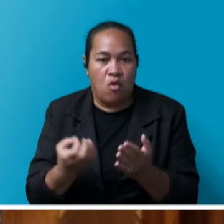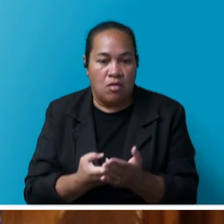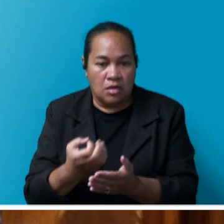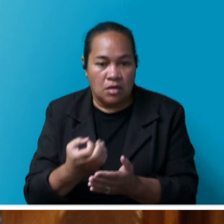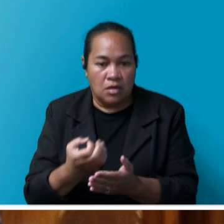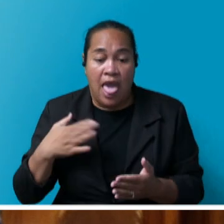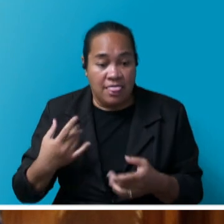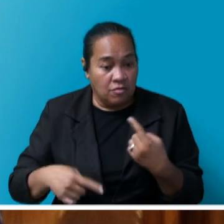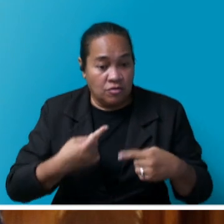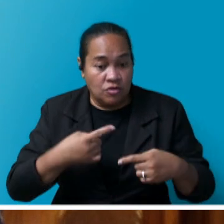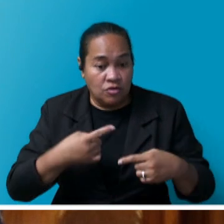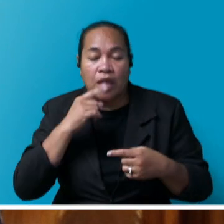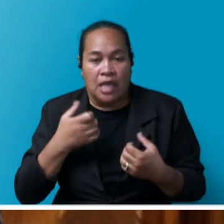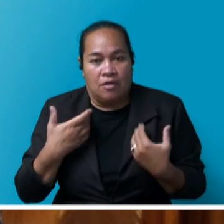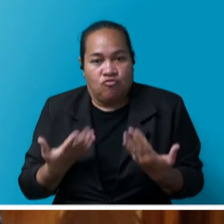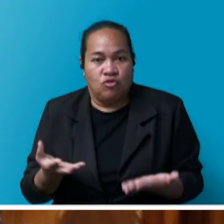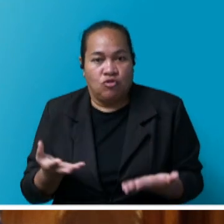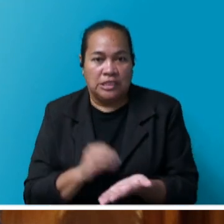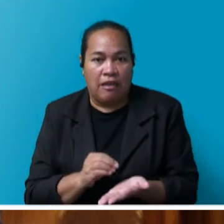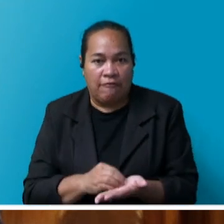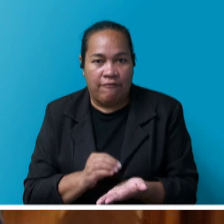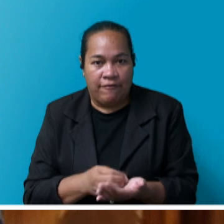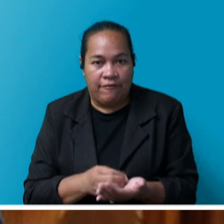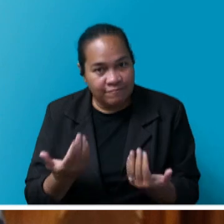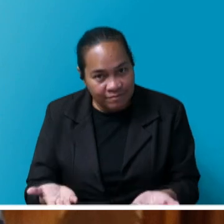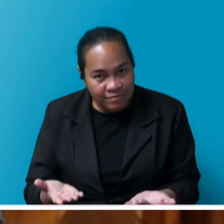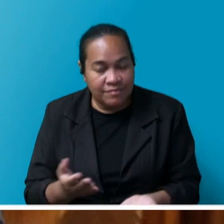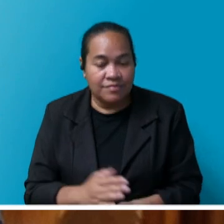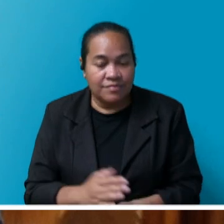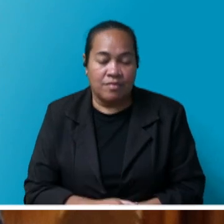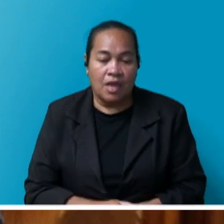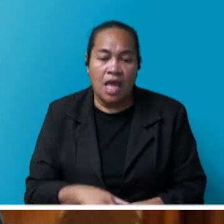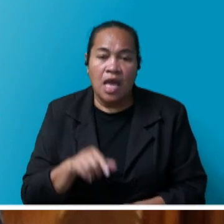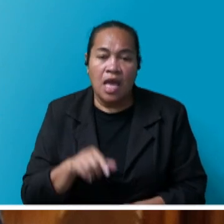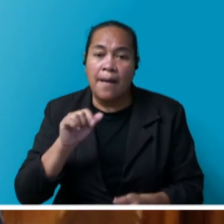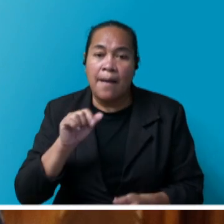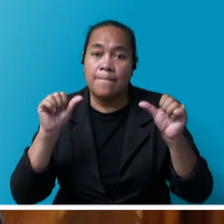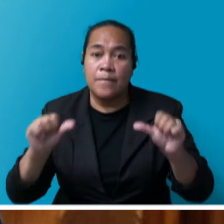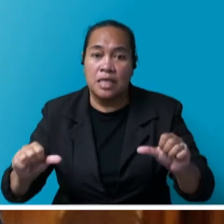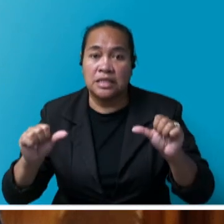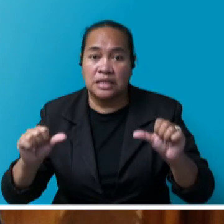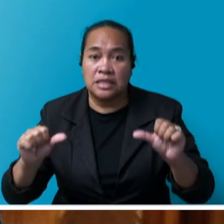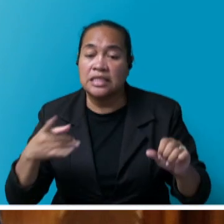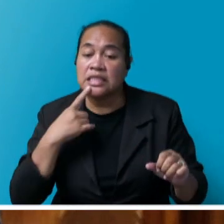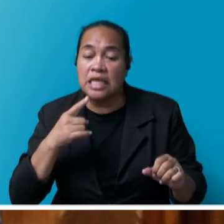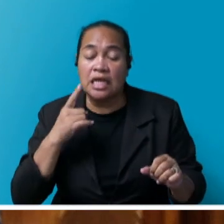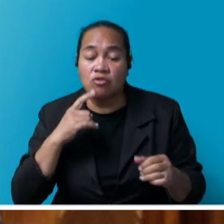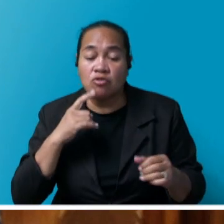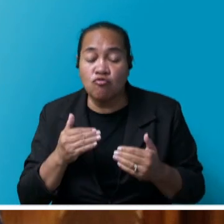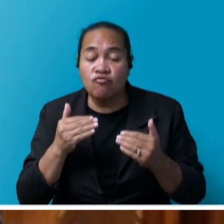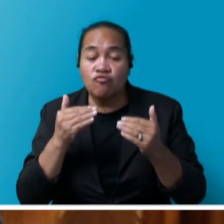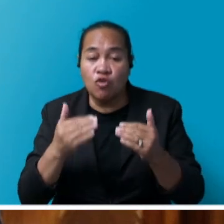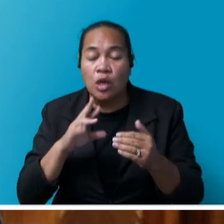that we may deliver. Mr. Speaker, sir, as His Excellency has said, to move forward requires us to reflect on both